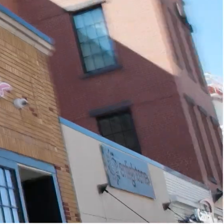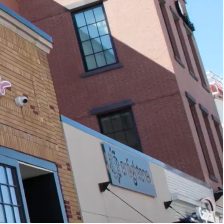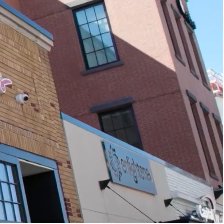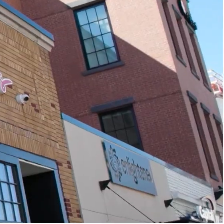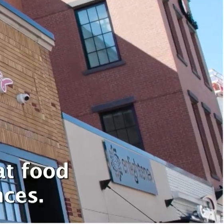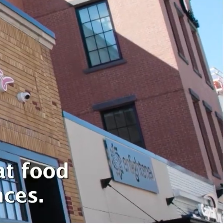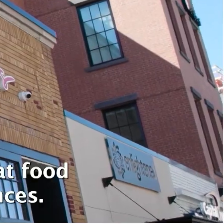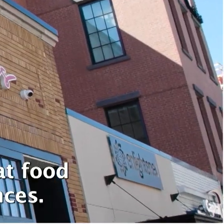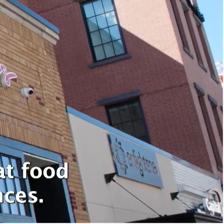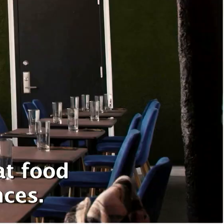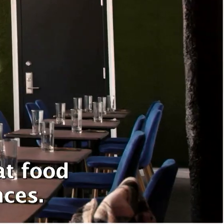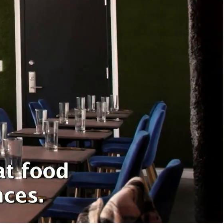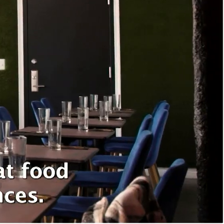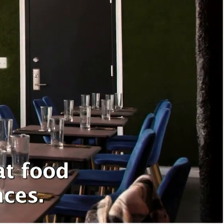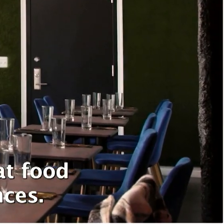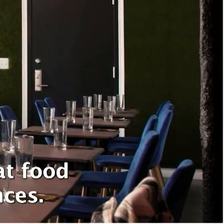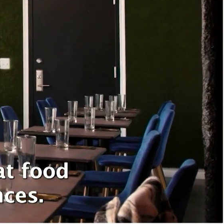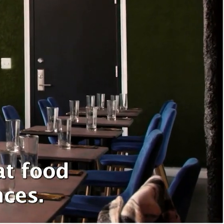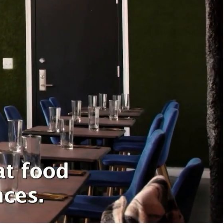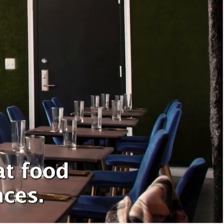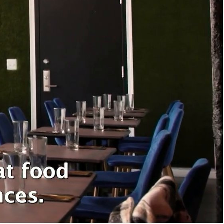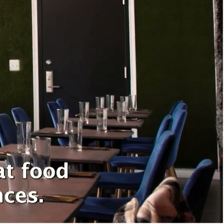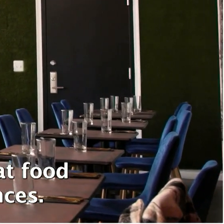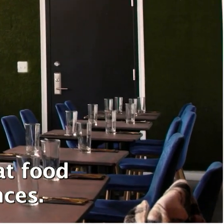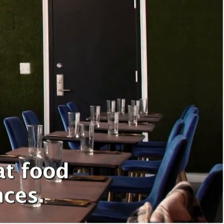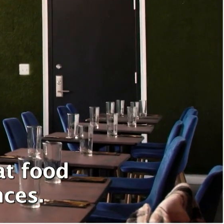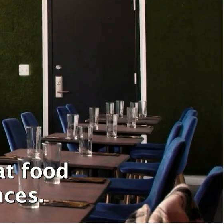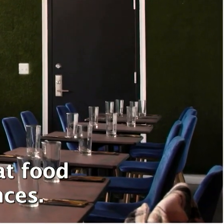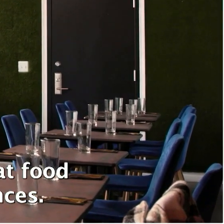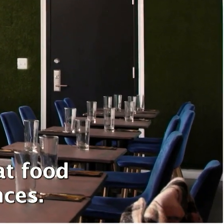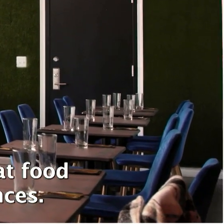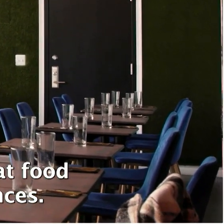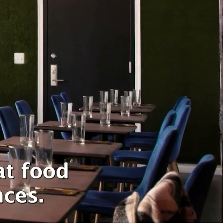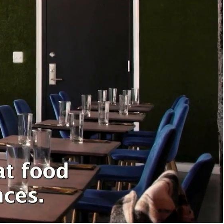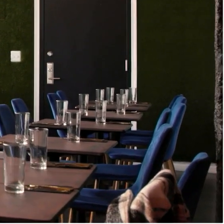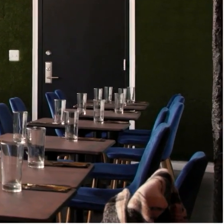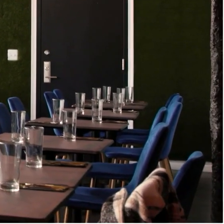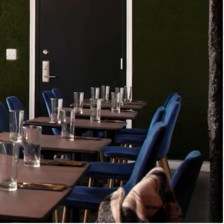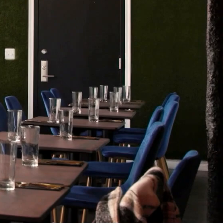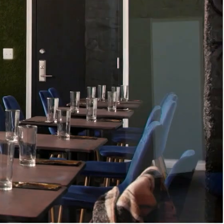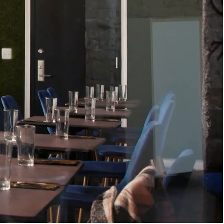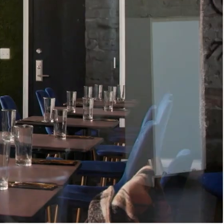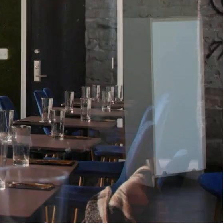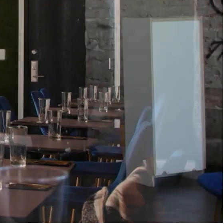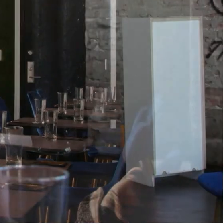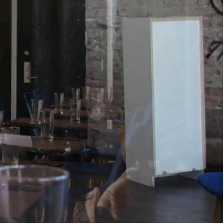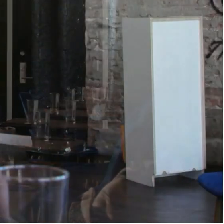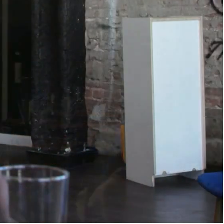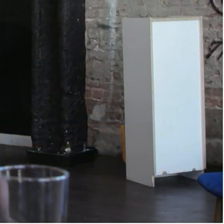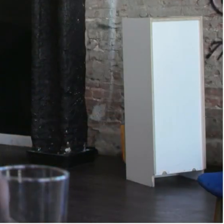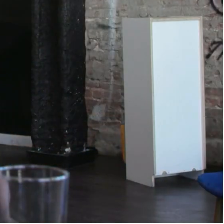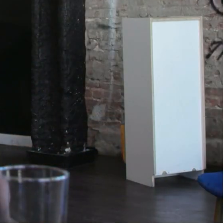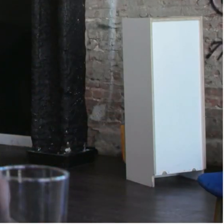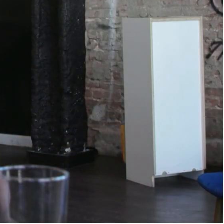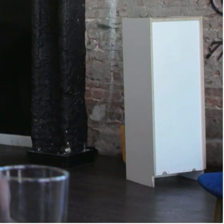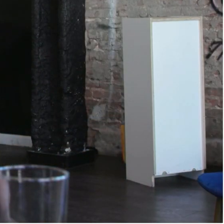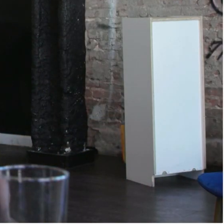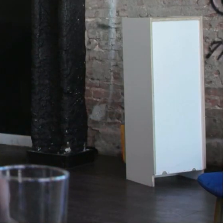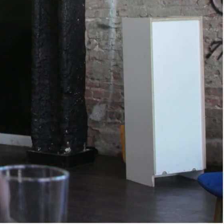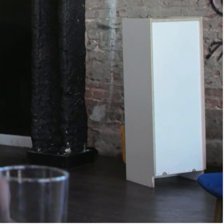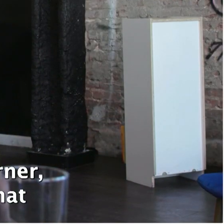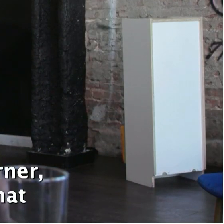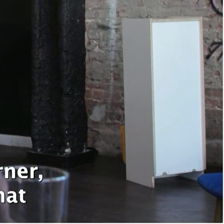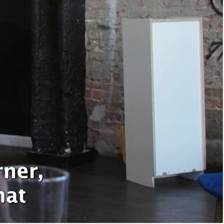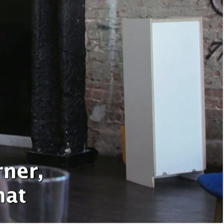Savages. People come to Kitchen Savages to eat food without worrying about consequences. You know, as a child of Ward 8, as a child